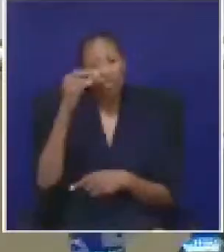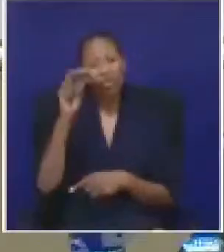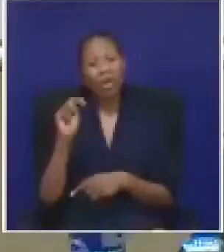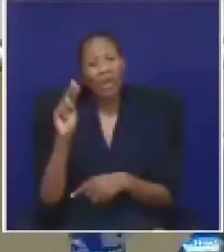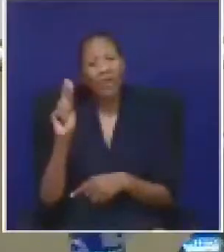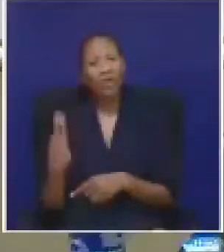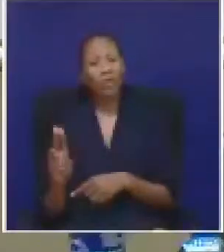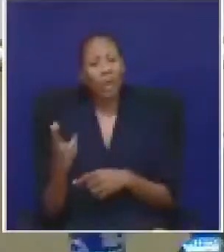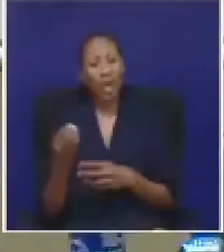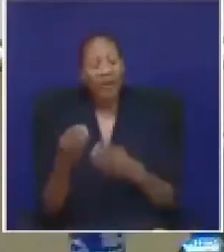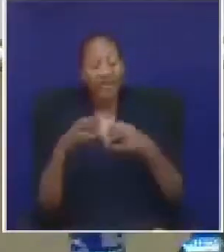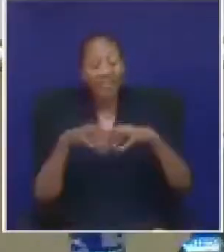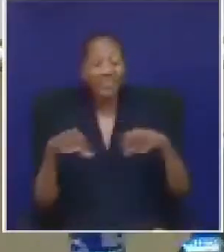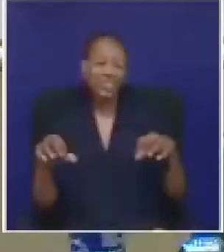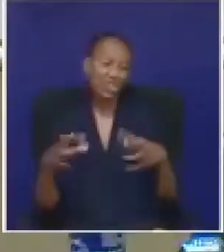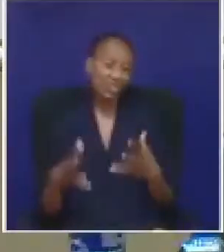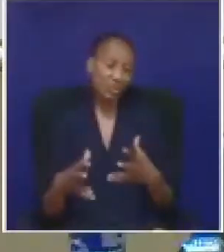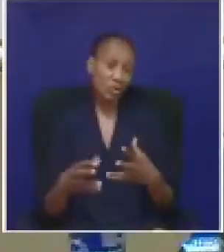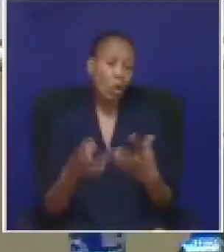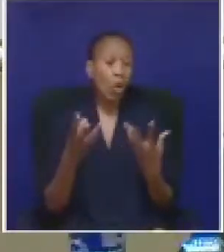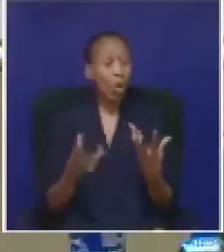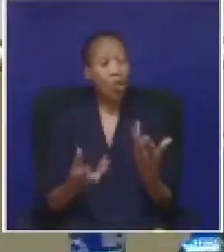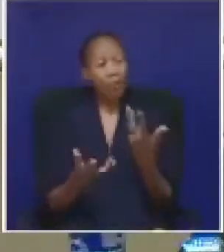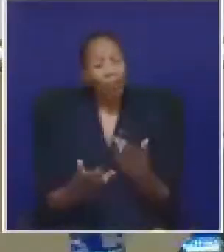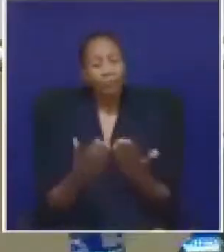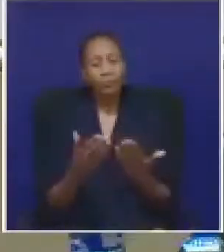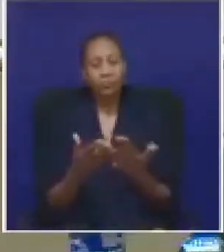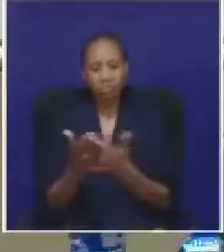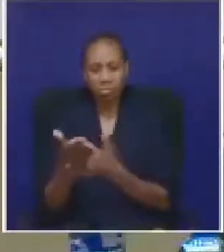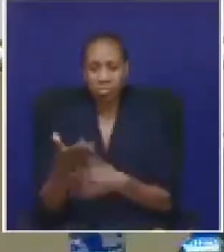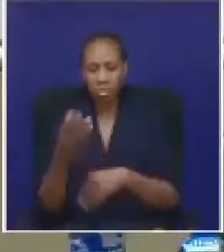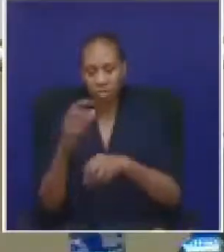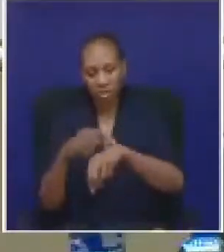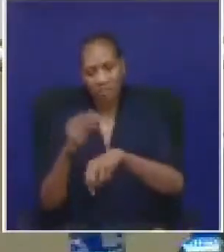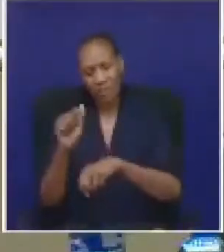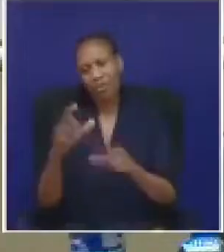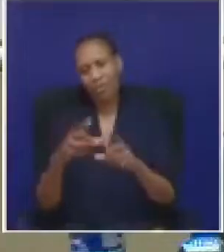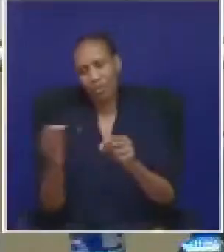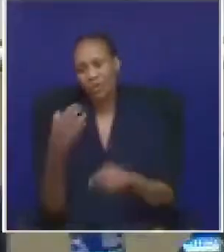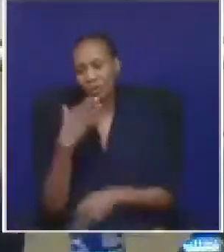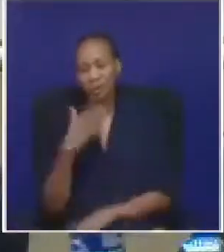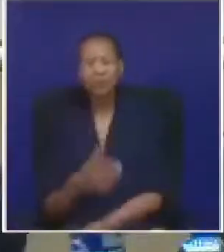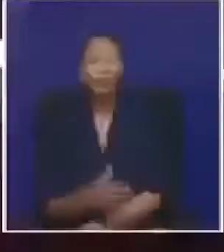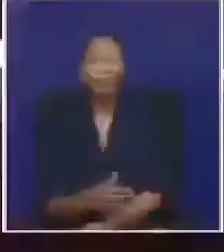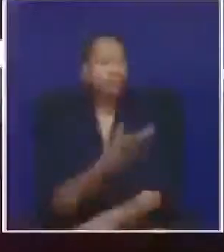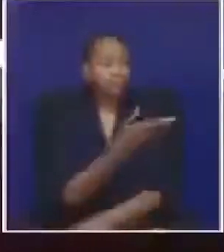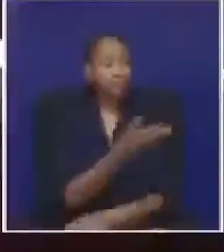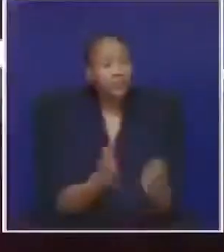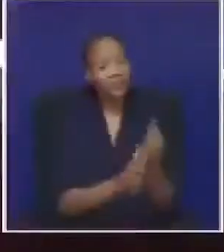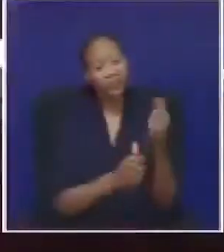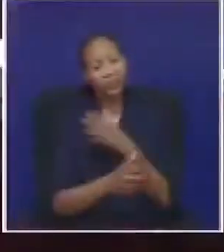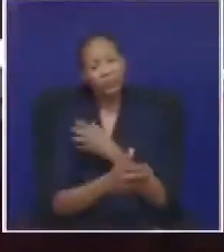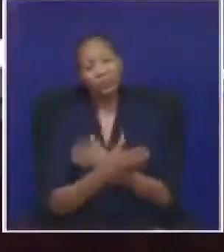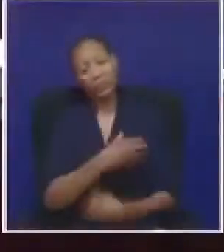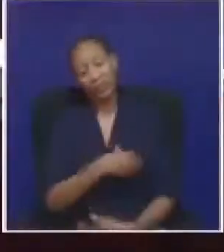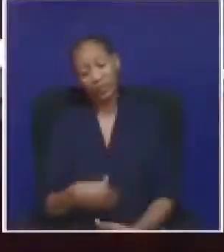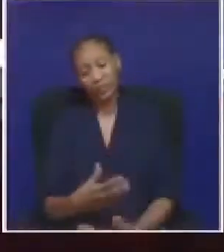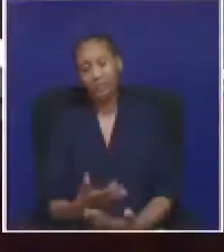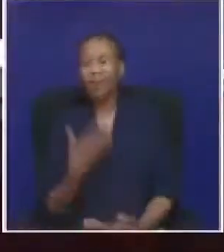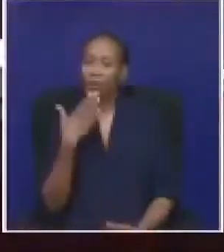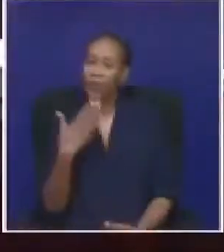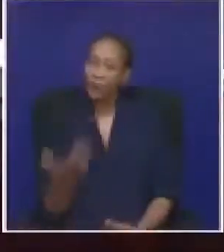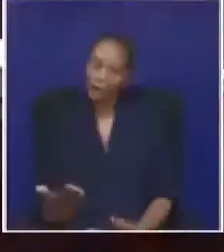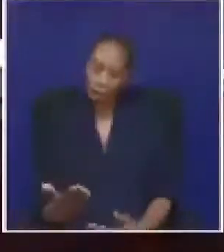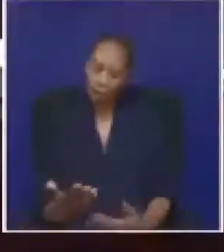your newfound unity and focus prevail? Order, Honorable Member, your time is up. Thank you, Deputy President. Thank you very much,